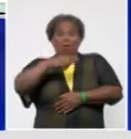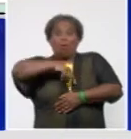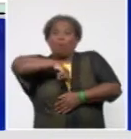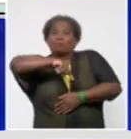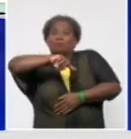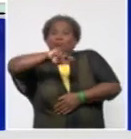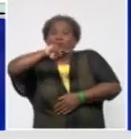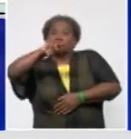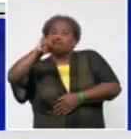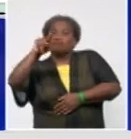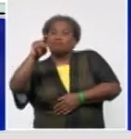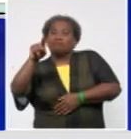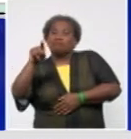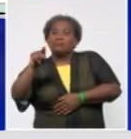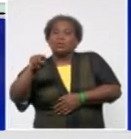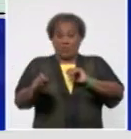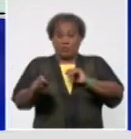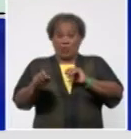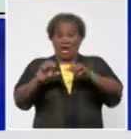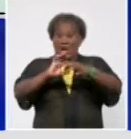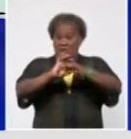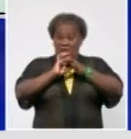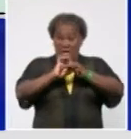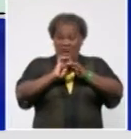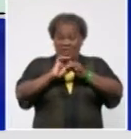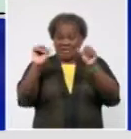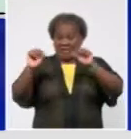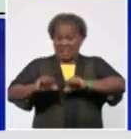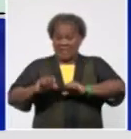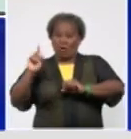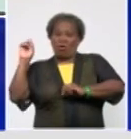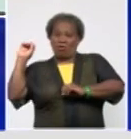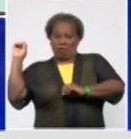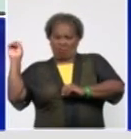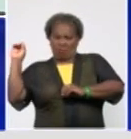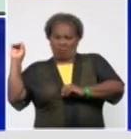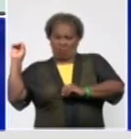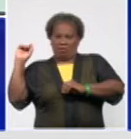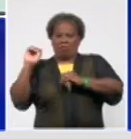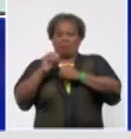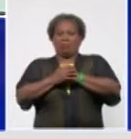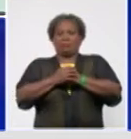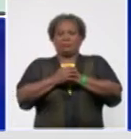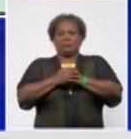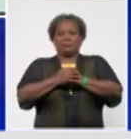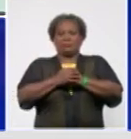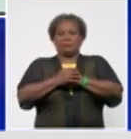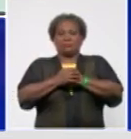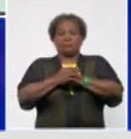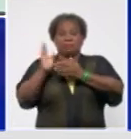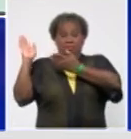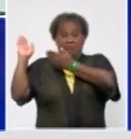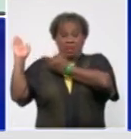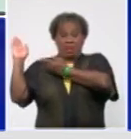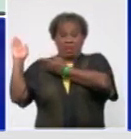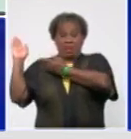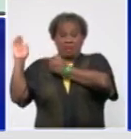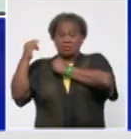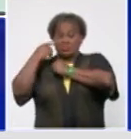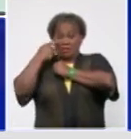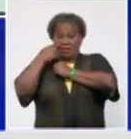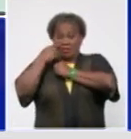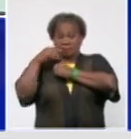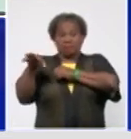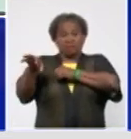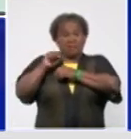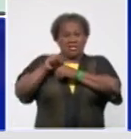be evidenced in this chart. Then there's another picture that shows the behavior of critical and serious condition